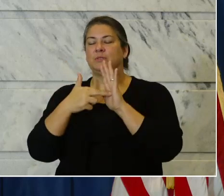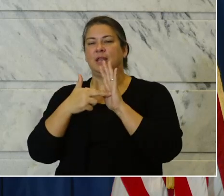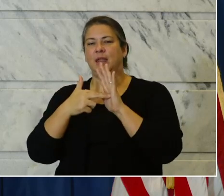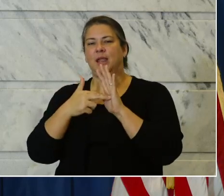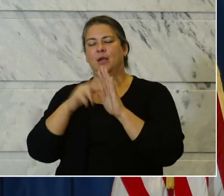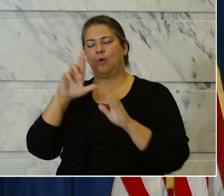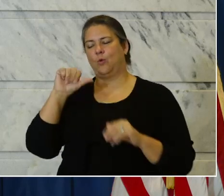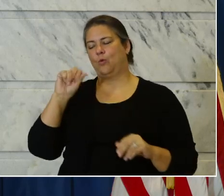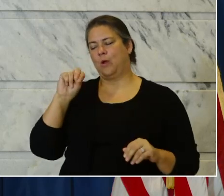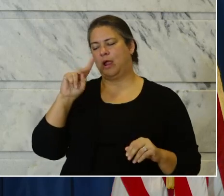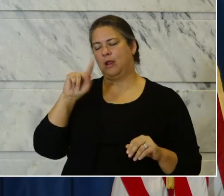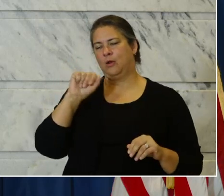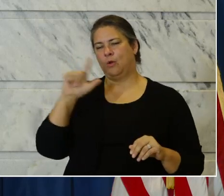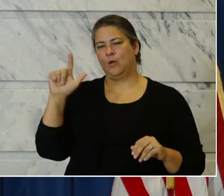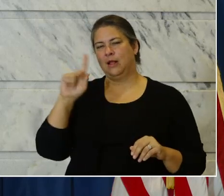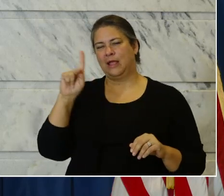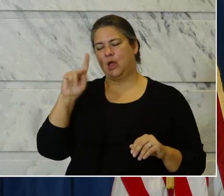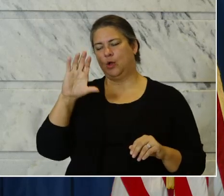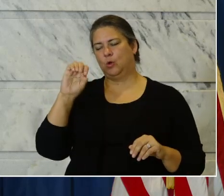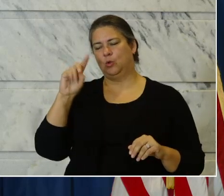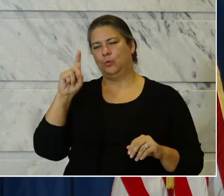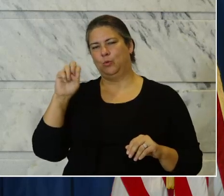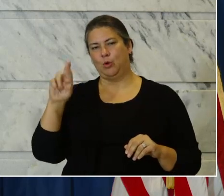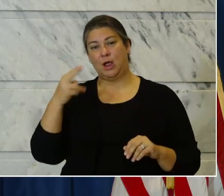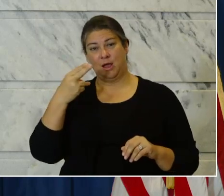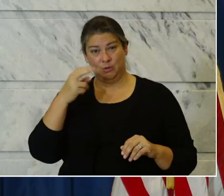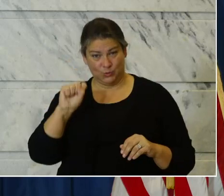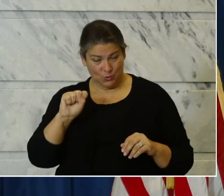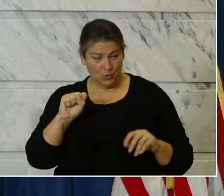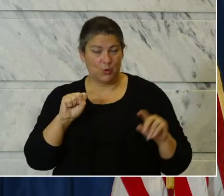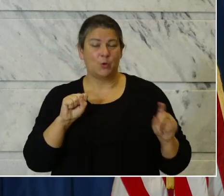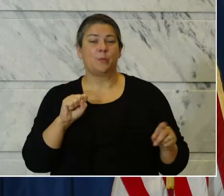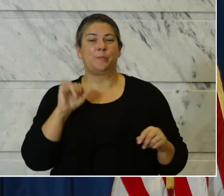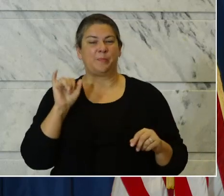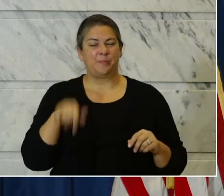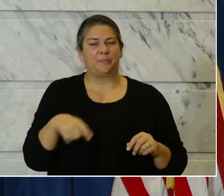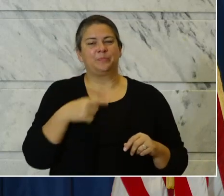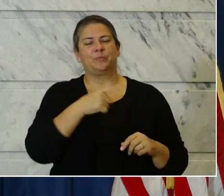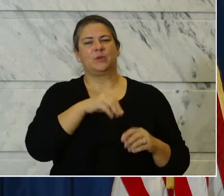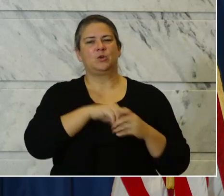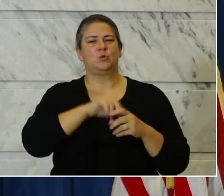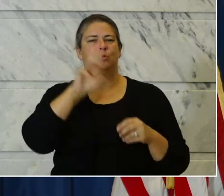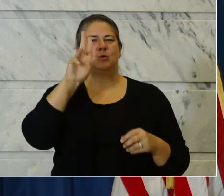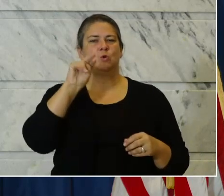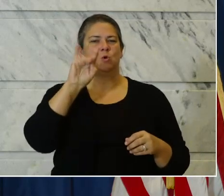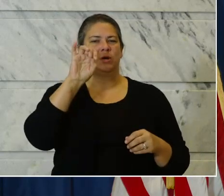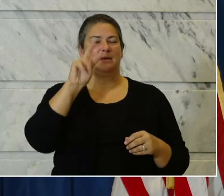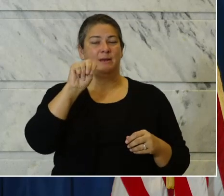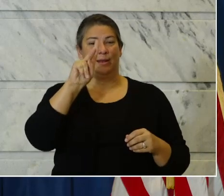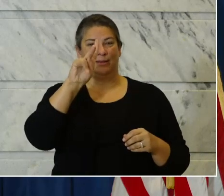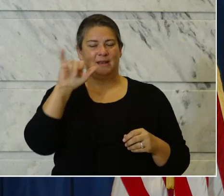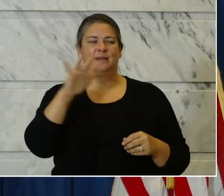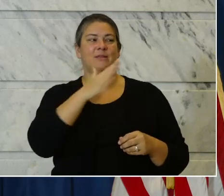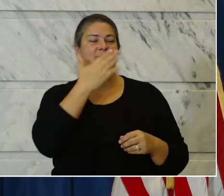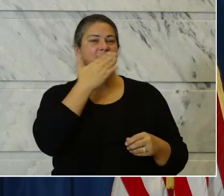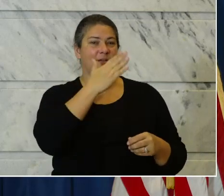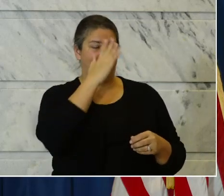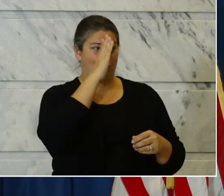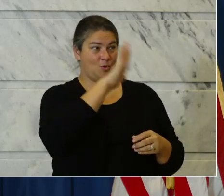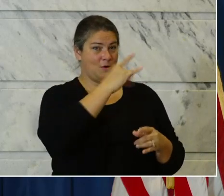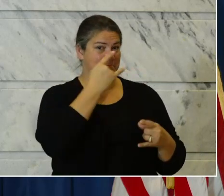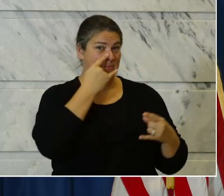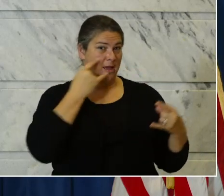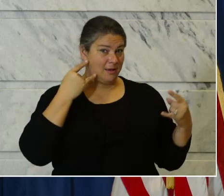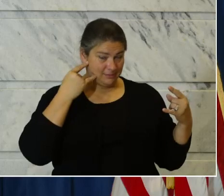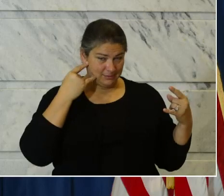School. Appreciate Michael Wilson, their principal. They are in Union, Kentucky. Thanks for putting out your mask to